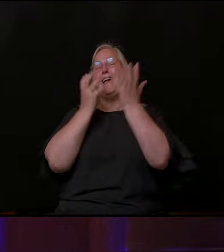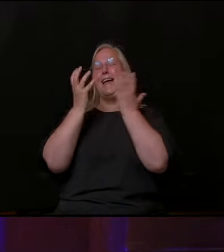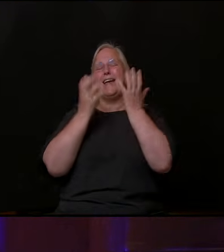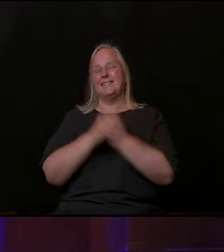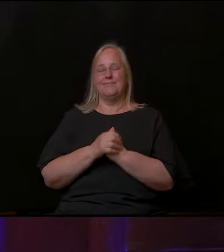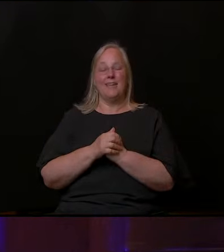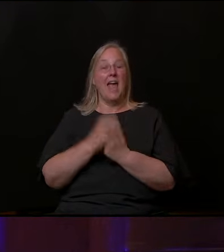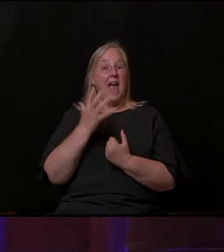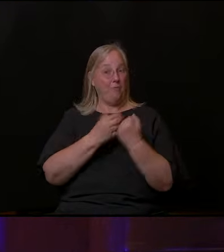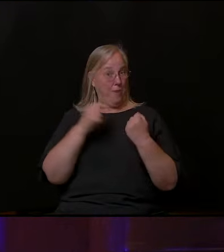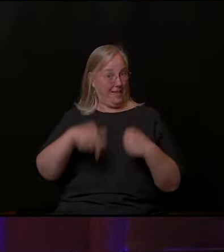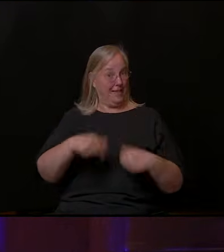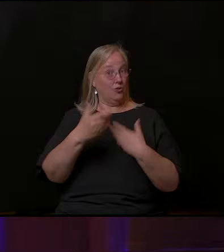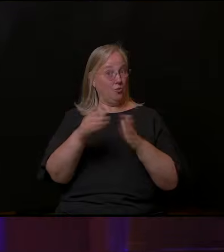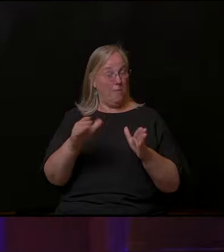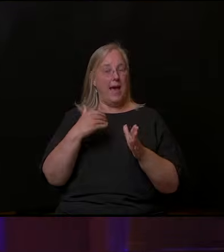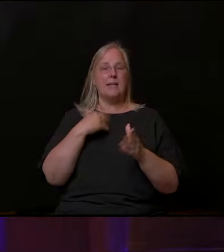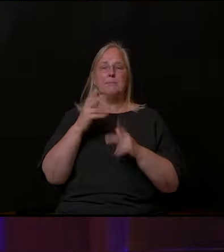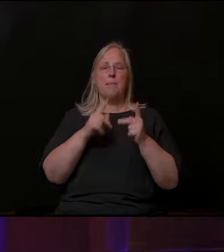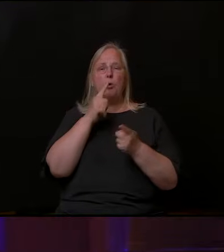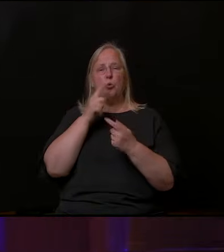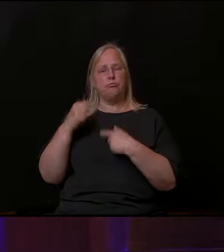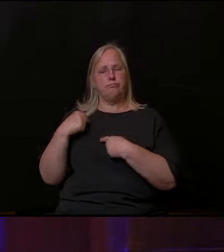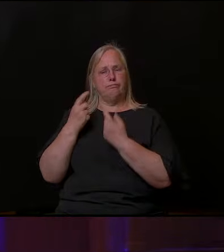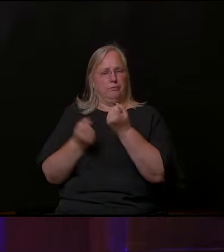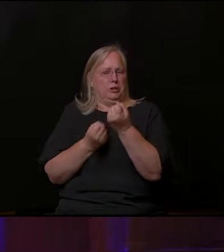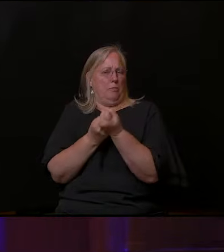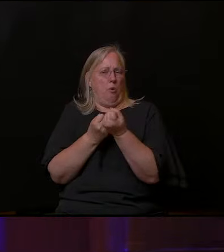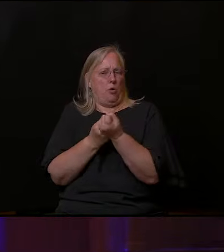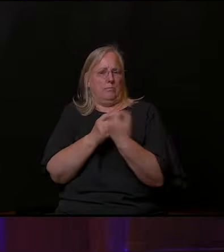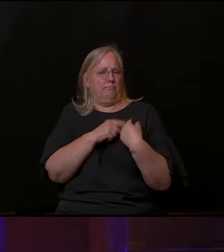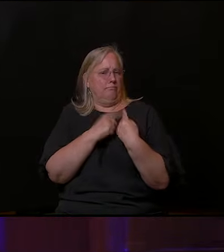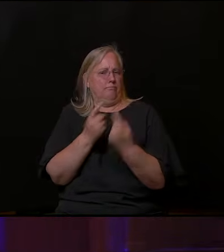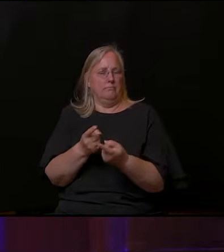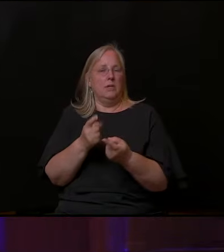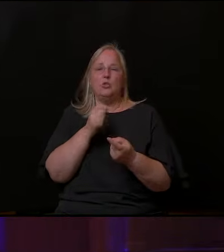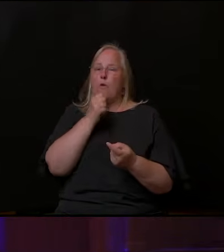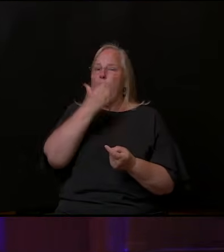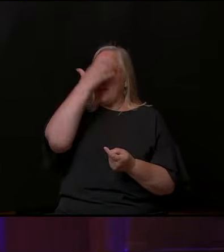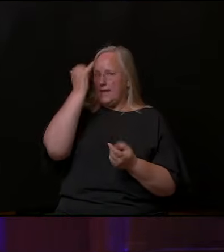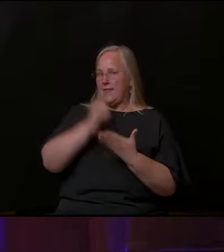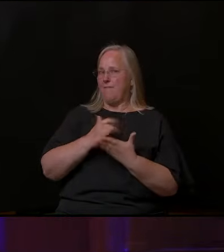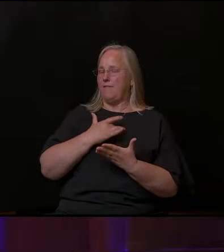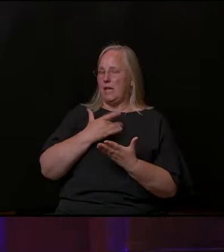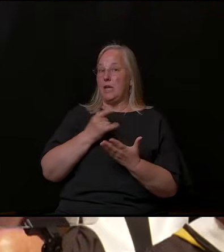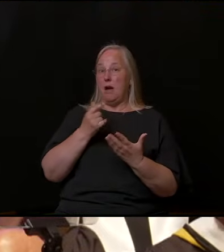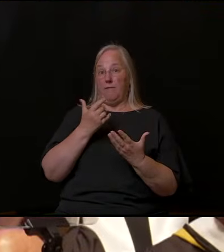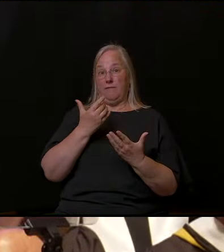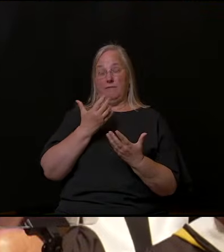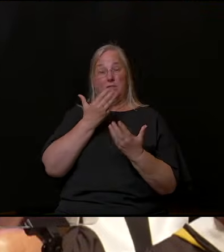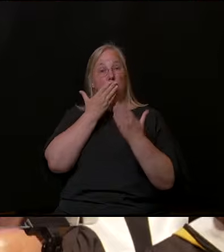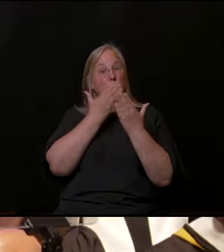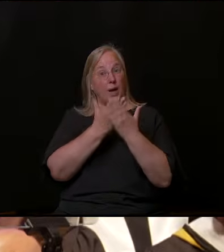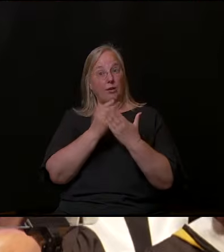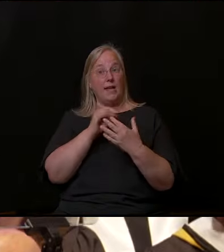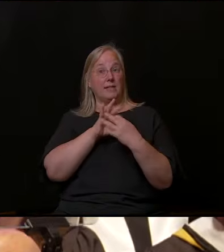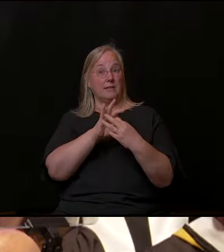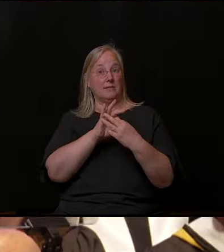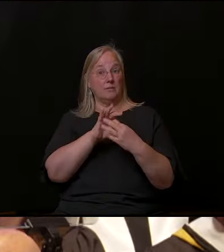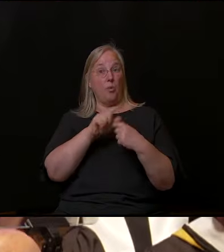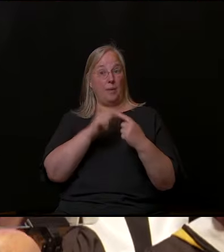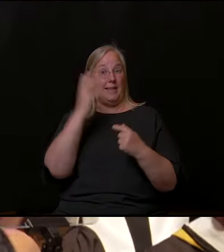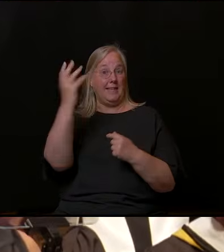Everyone in this room has people that have supported them in their journey. So don't forget that feeling of gratitude and connection when we leave this